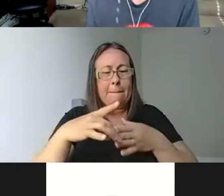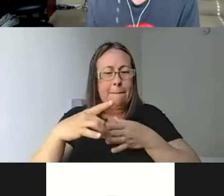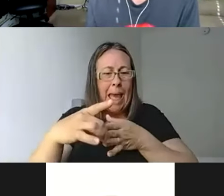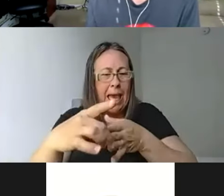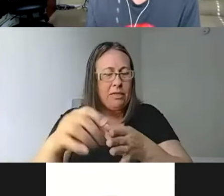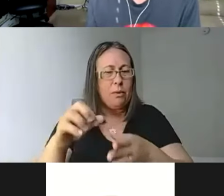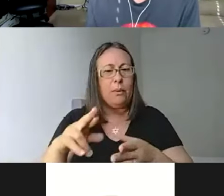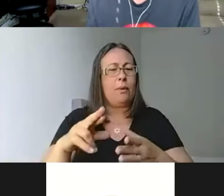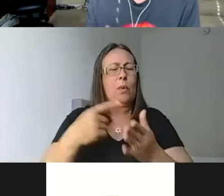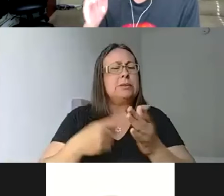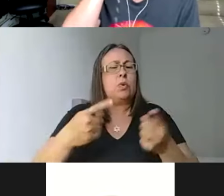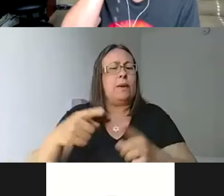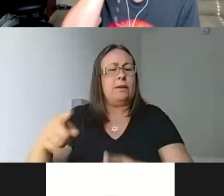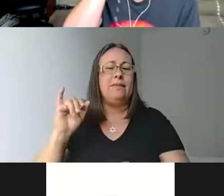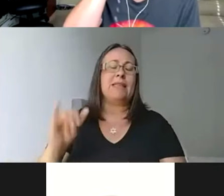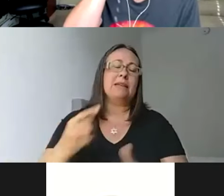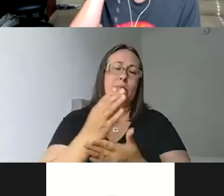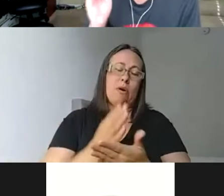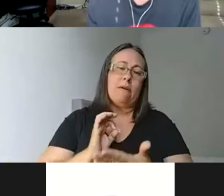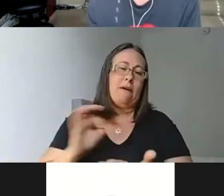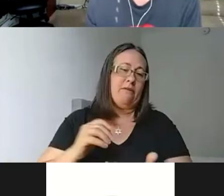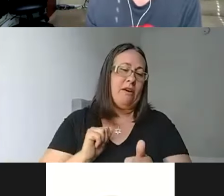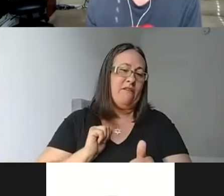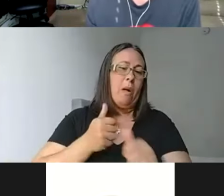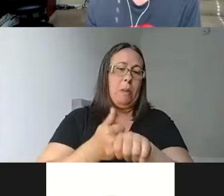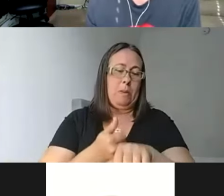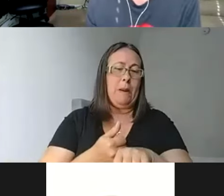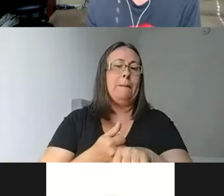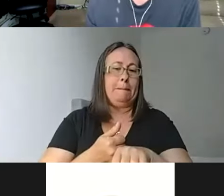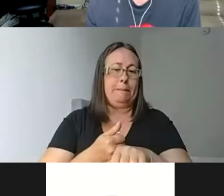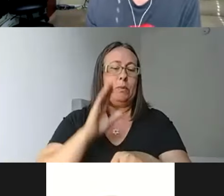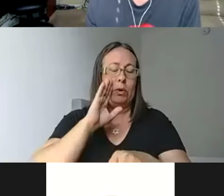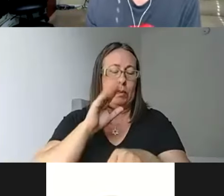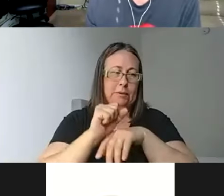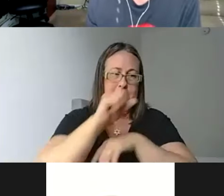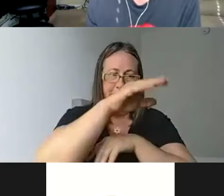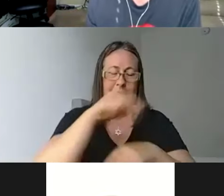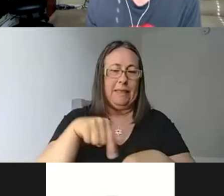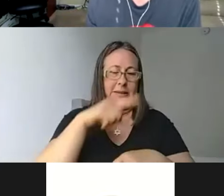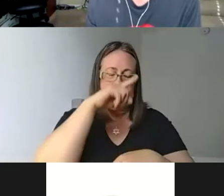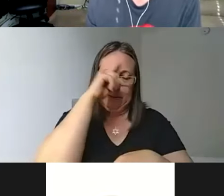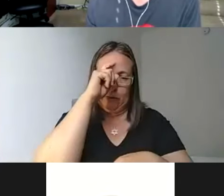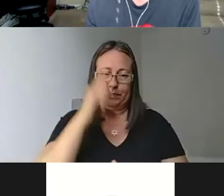part of a follow-up manuscript that we're writing up and we're going to submit this summer.